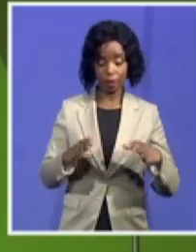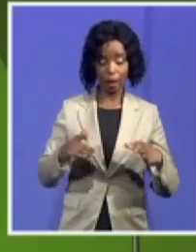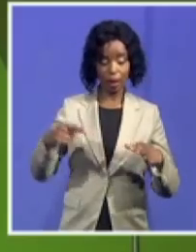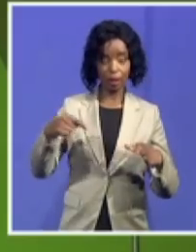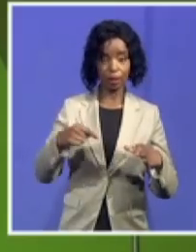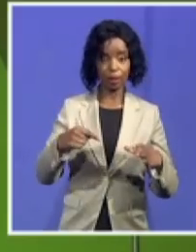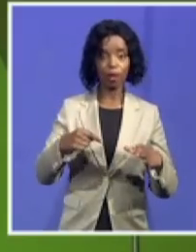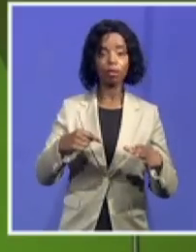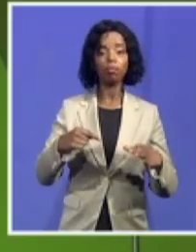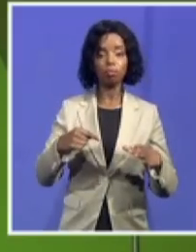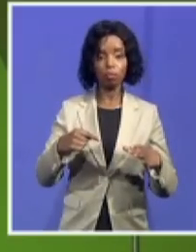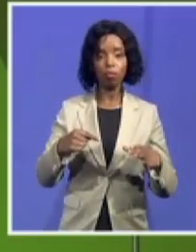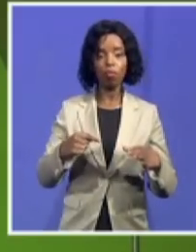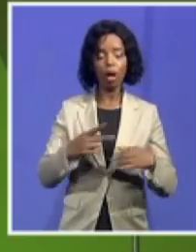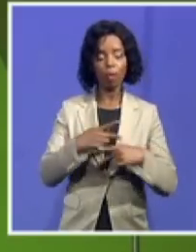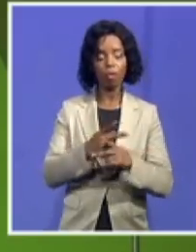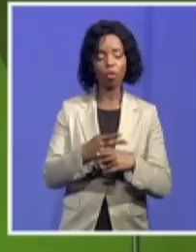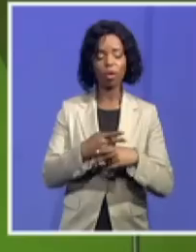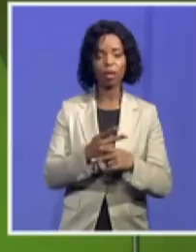pre-COVID levels.